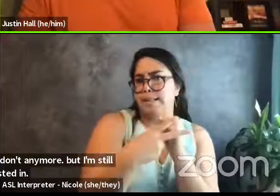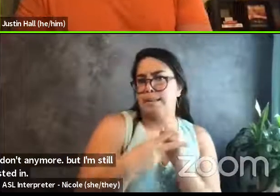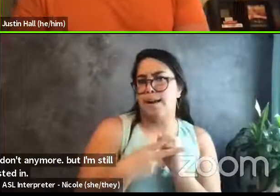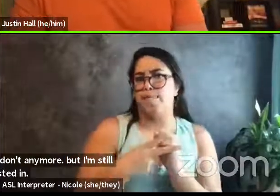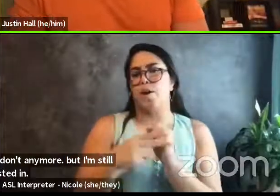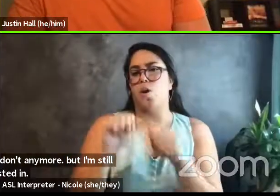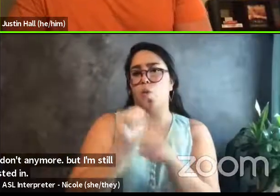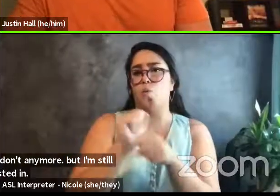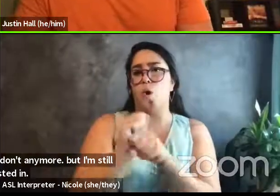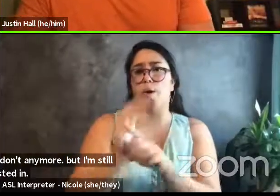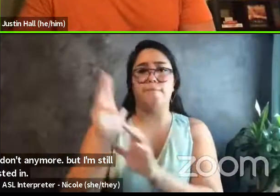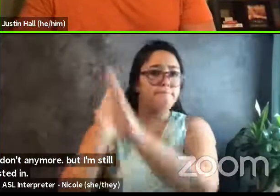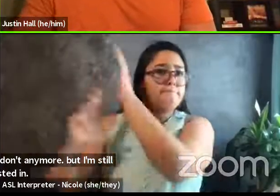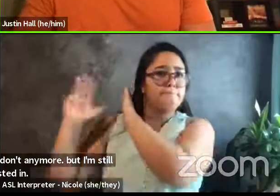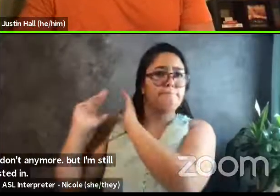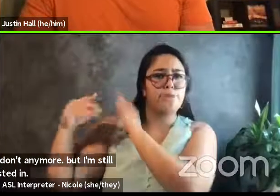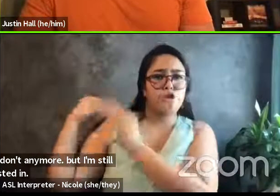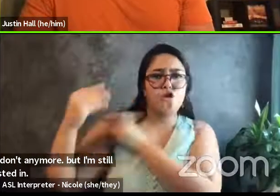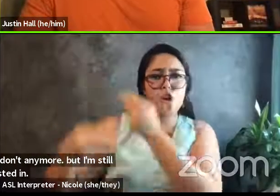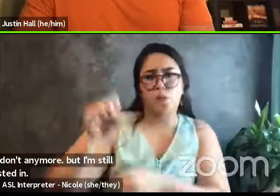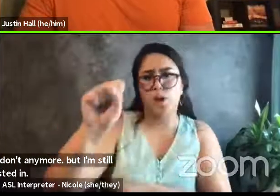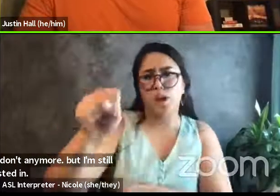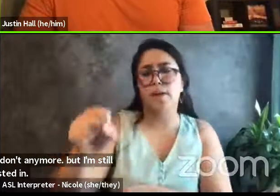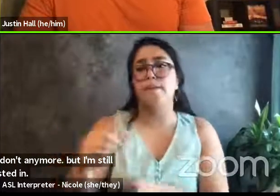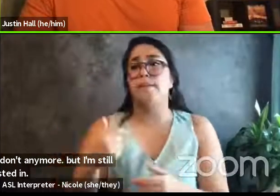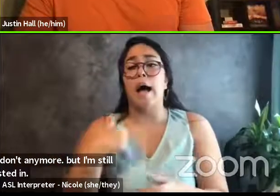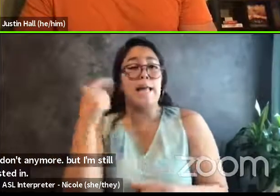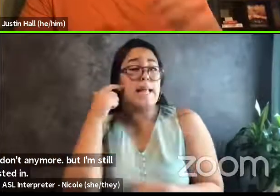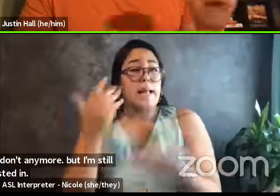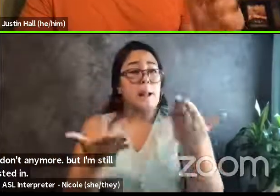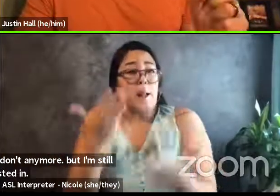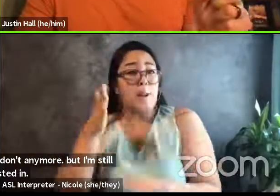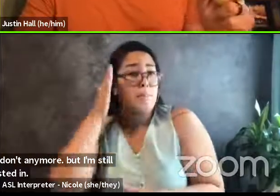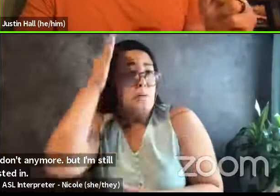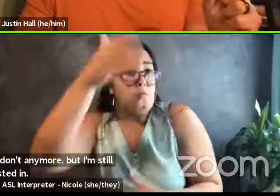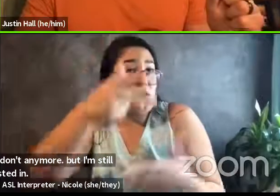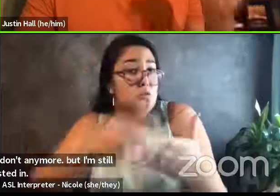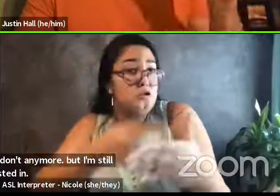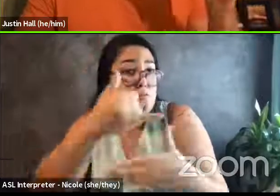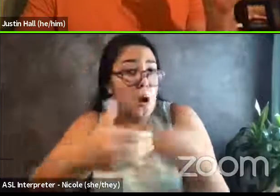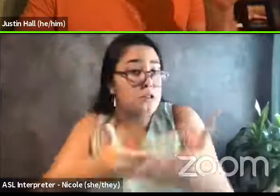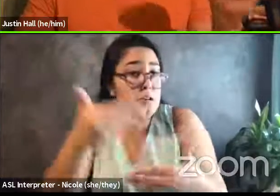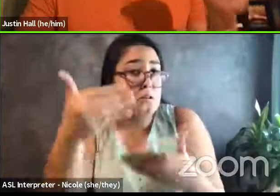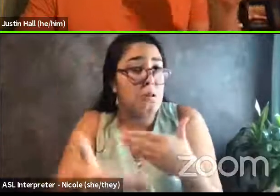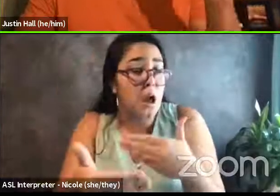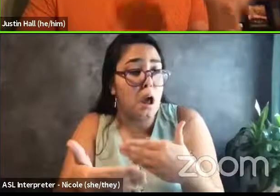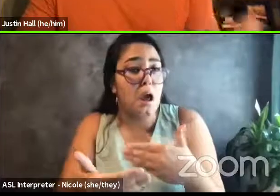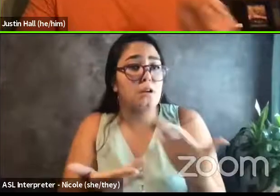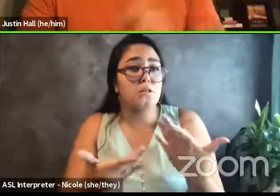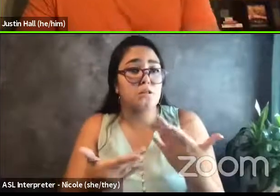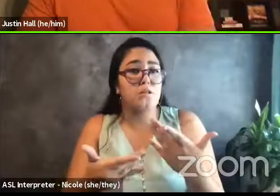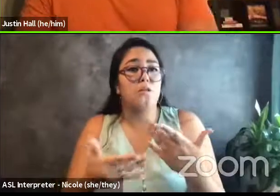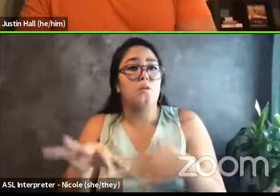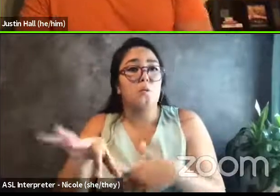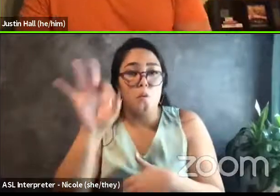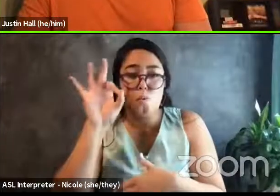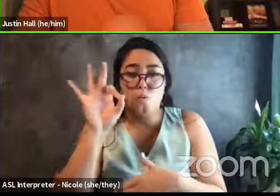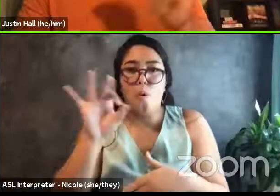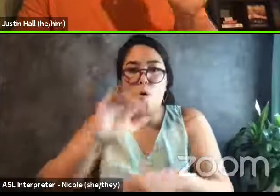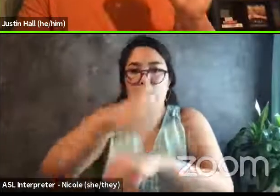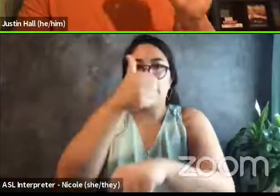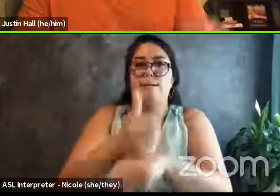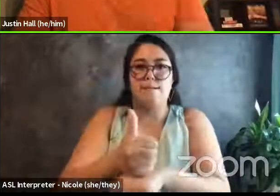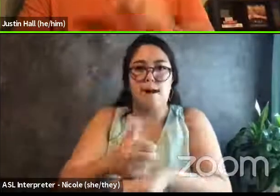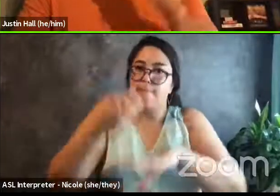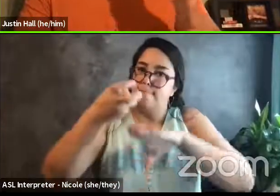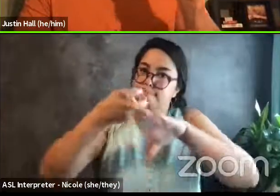think the next real project would be, um, to, uh, get a comprehensive archive of a